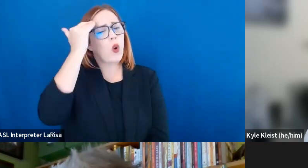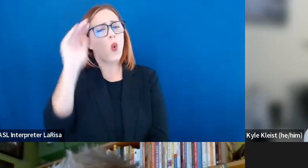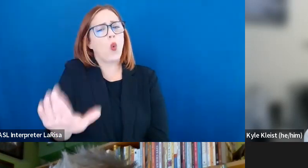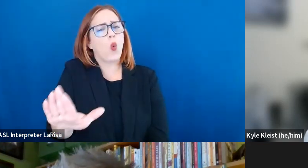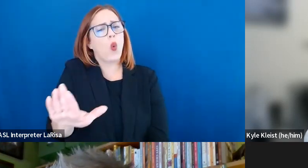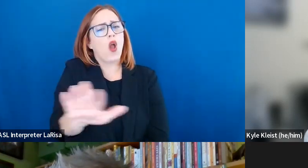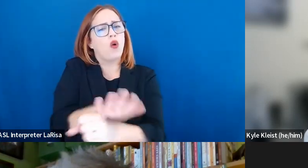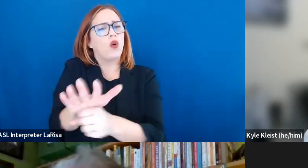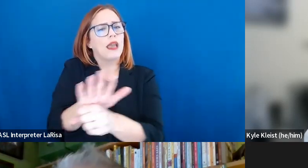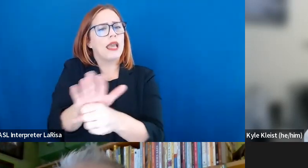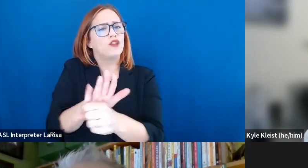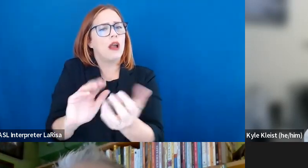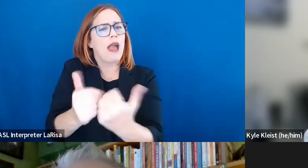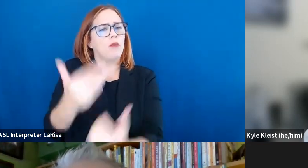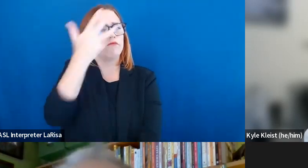Living? Yes.